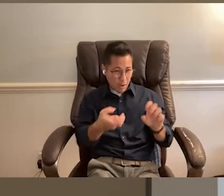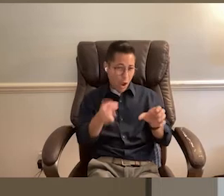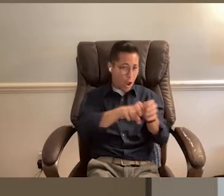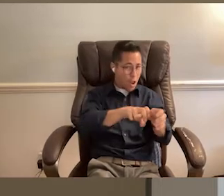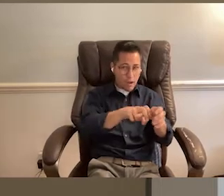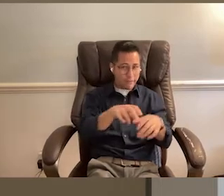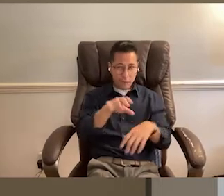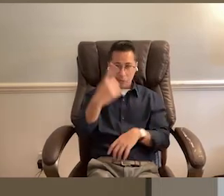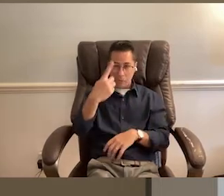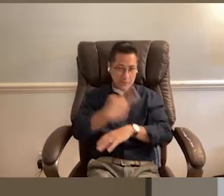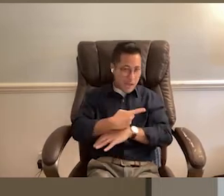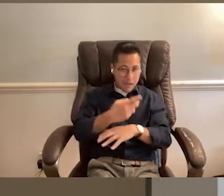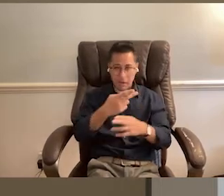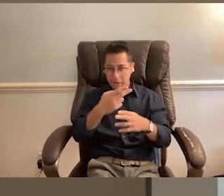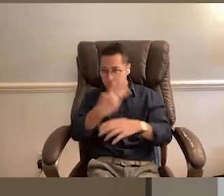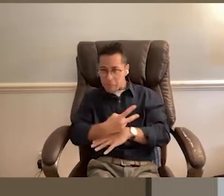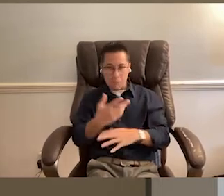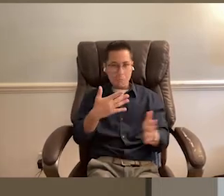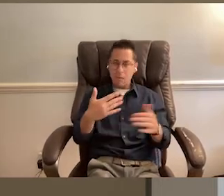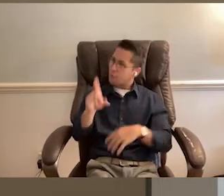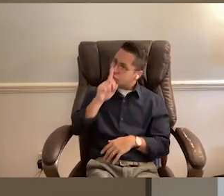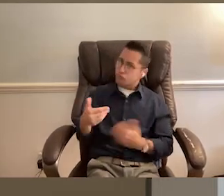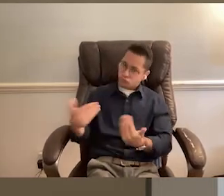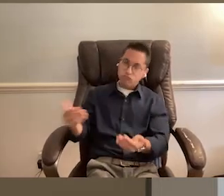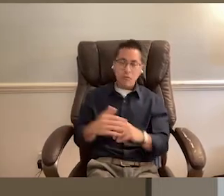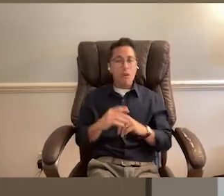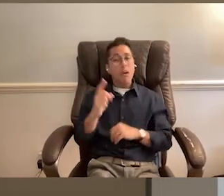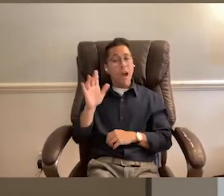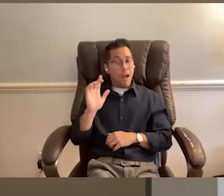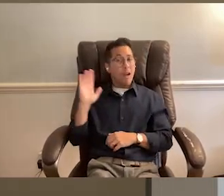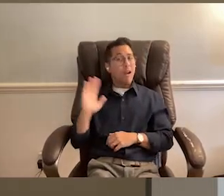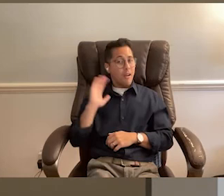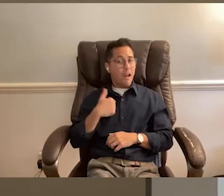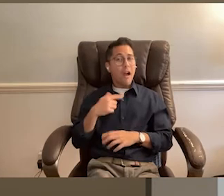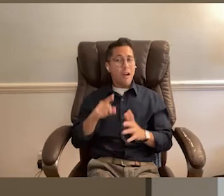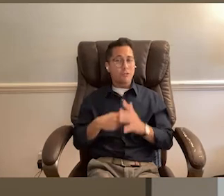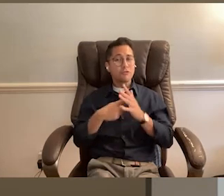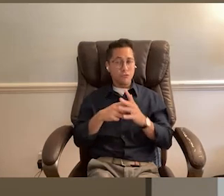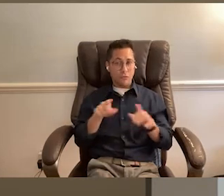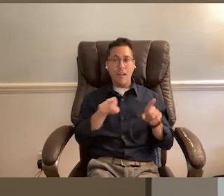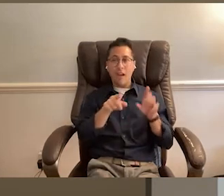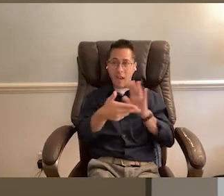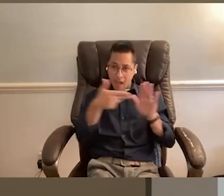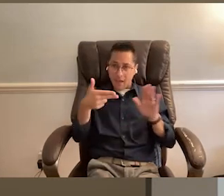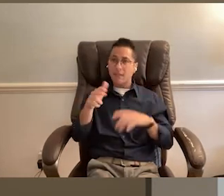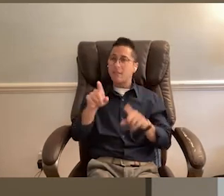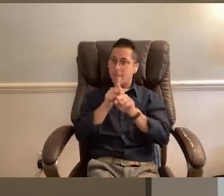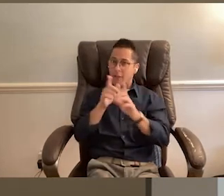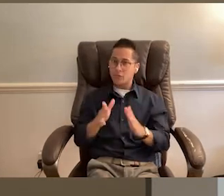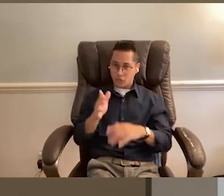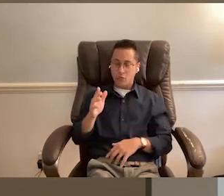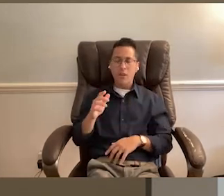curriculum that we can tailor to a specific student's needs. So we use Brigance. We do their assessments 3 times a